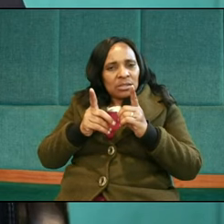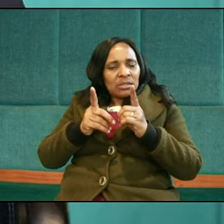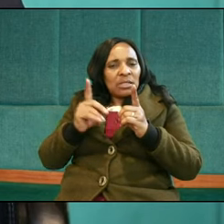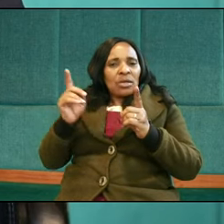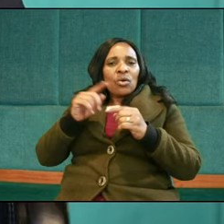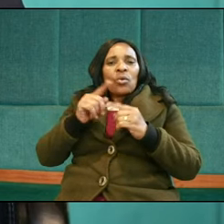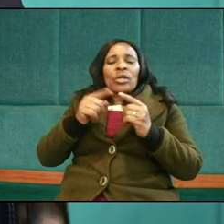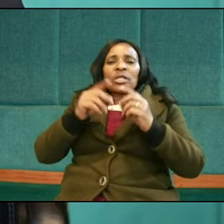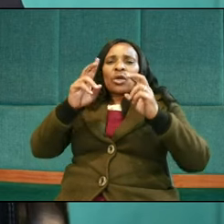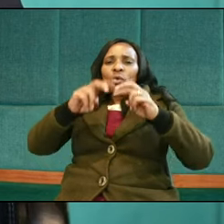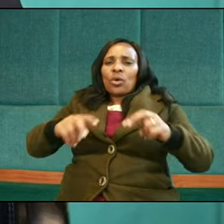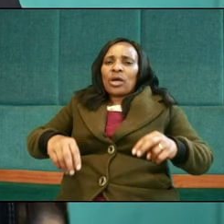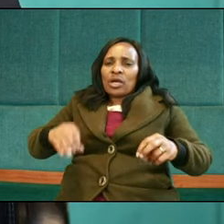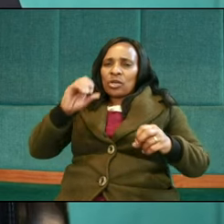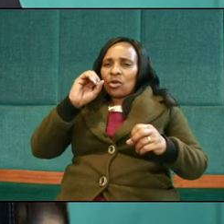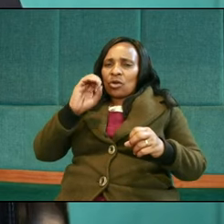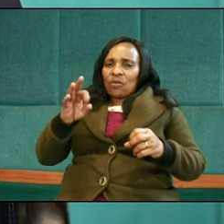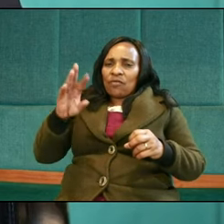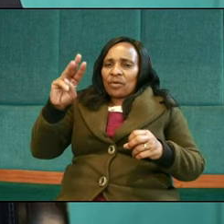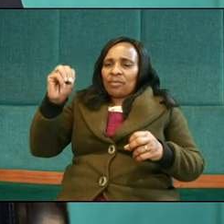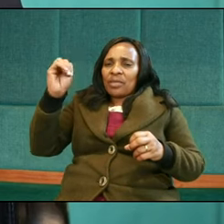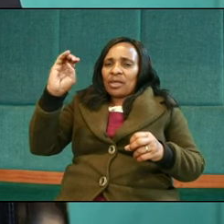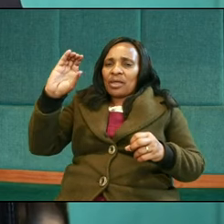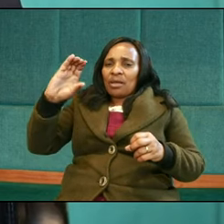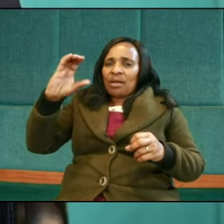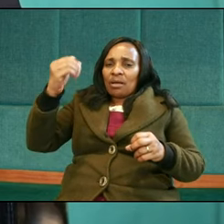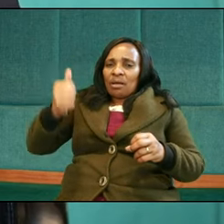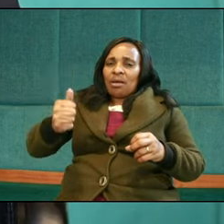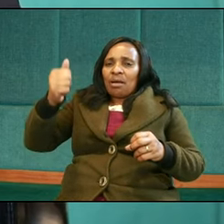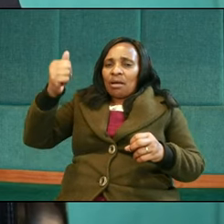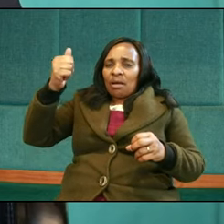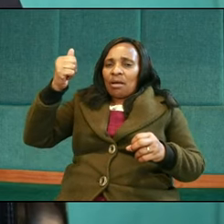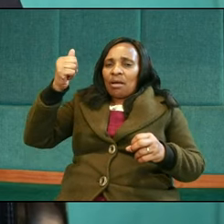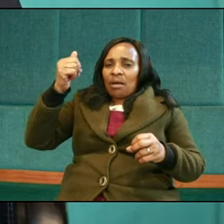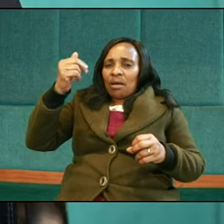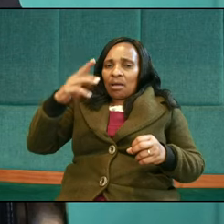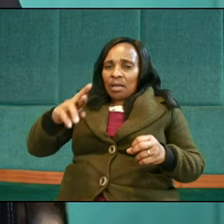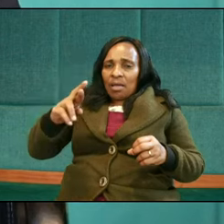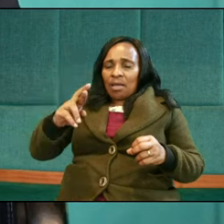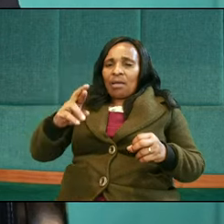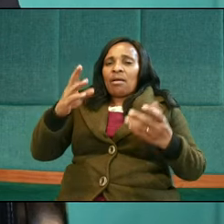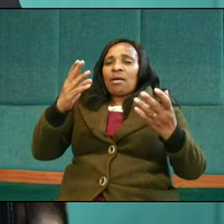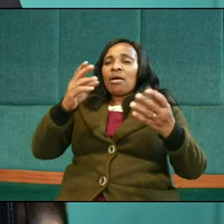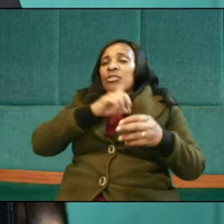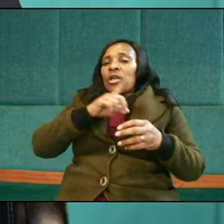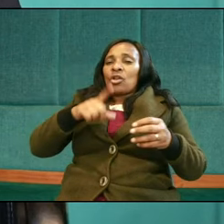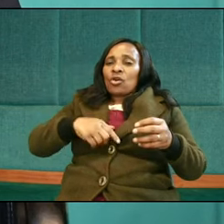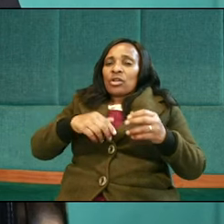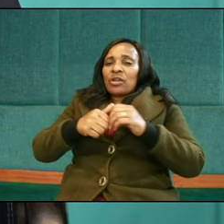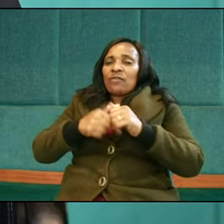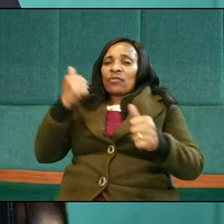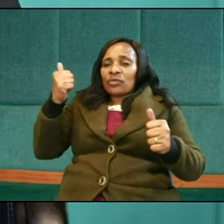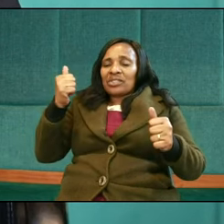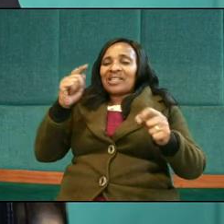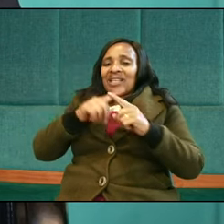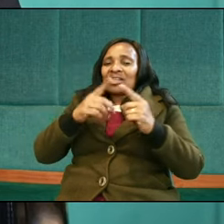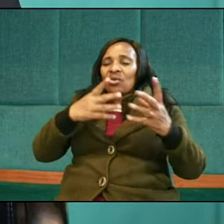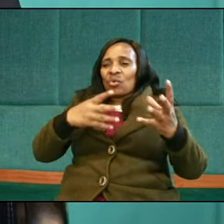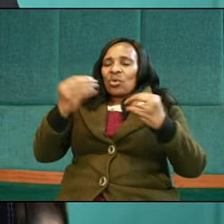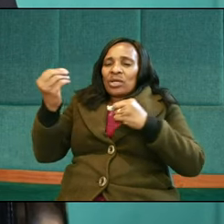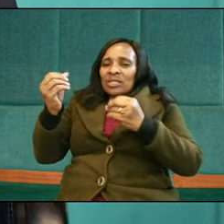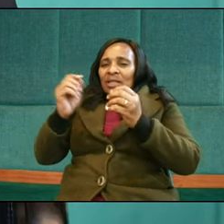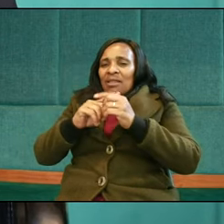when they inquired of Micaiah, a prophet, the Lord refused. But he went on and Ahab was